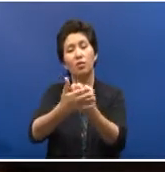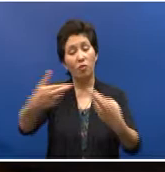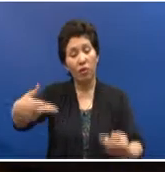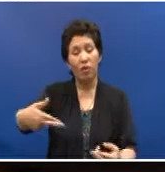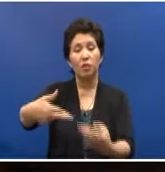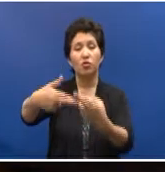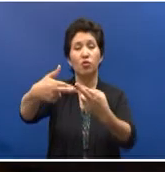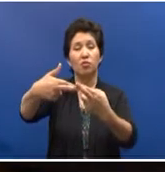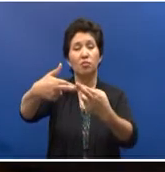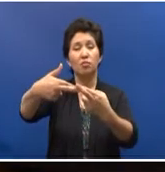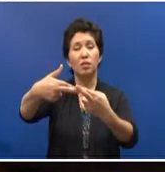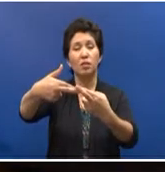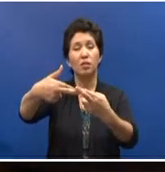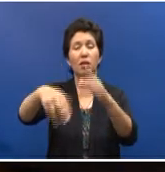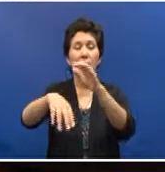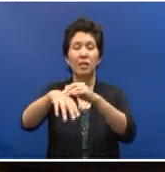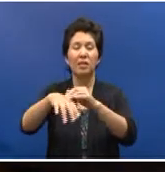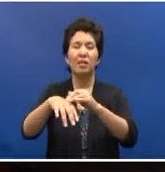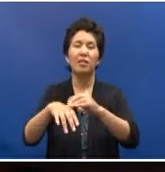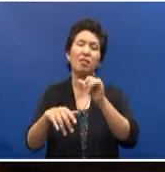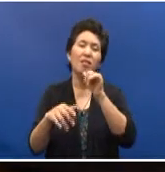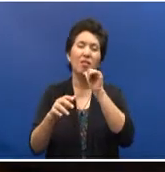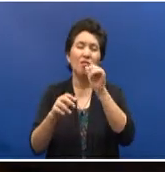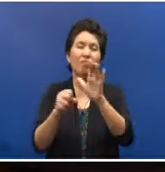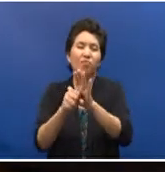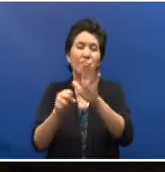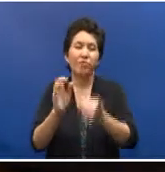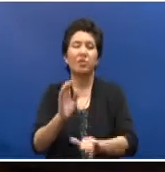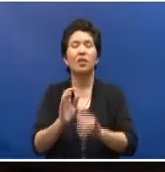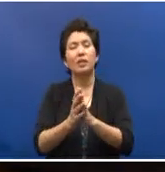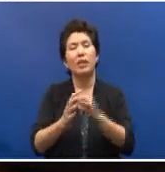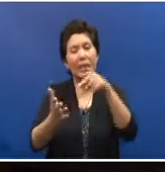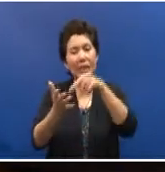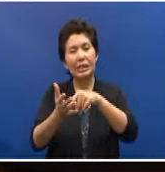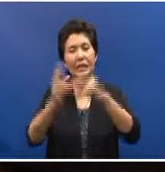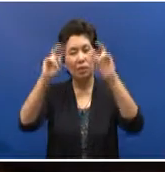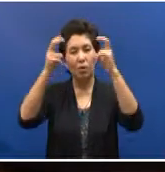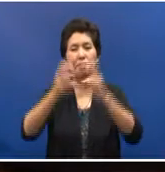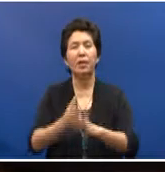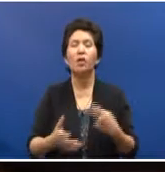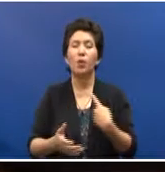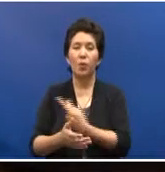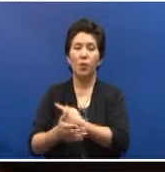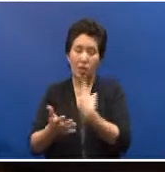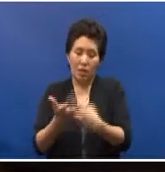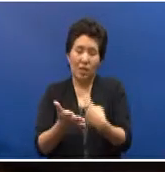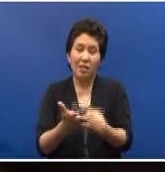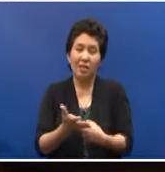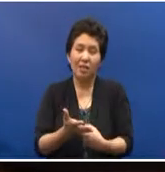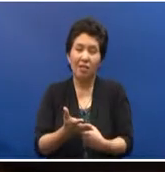relationship attest to their lack of acquisitive instinct. In this topic, we will